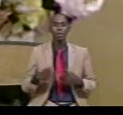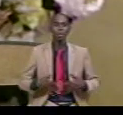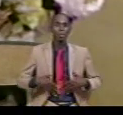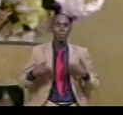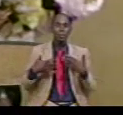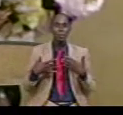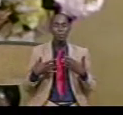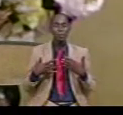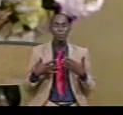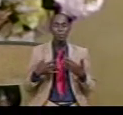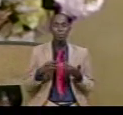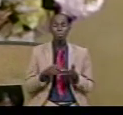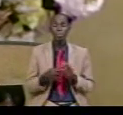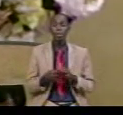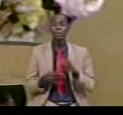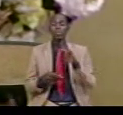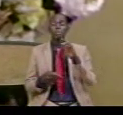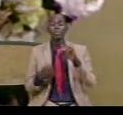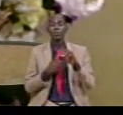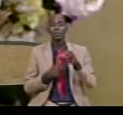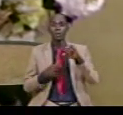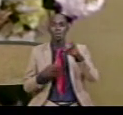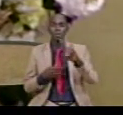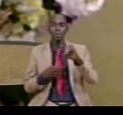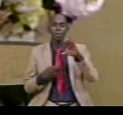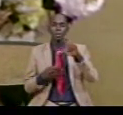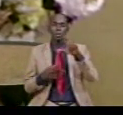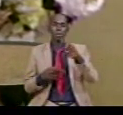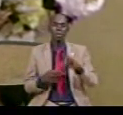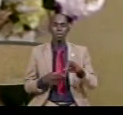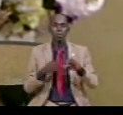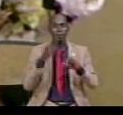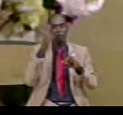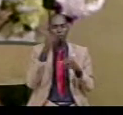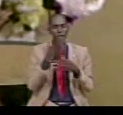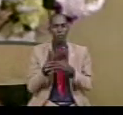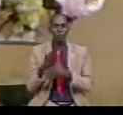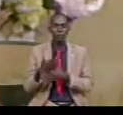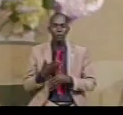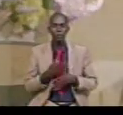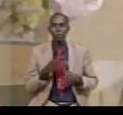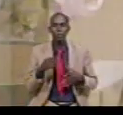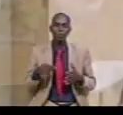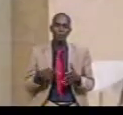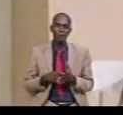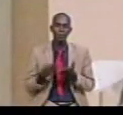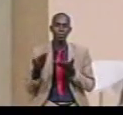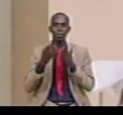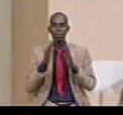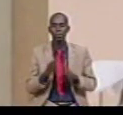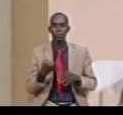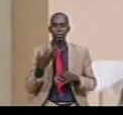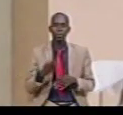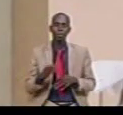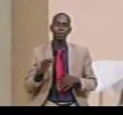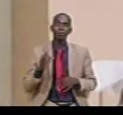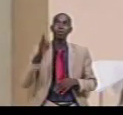pardon, Deeper Christian Life Ministry, for sharing this servant of God with us